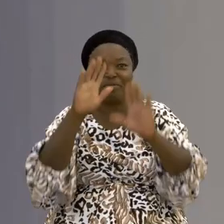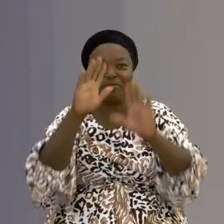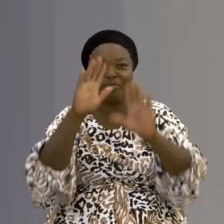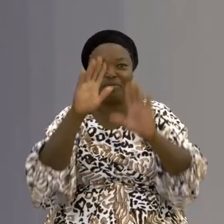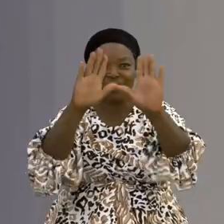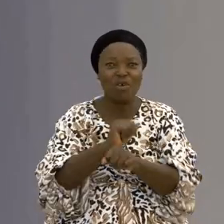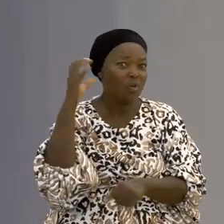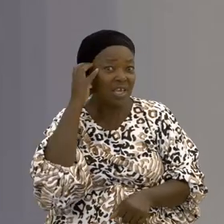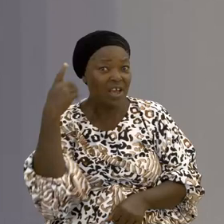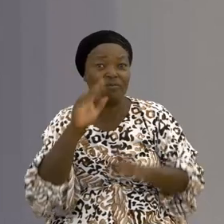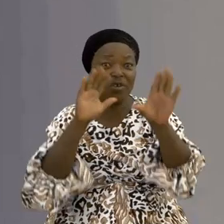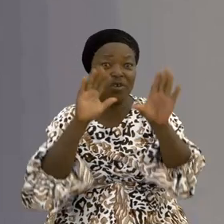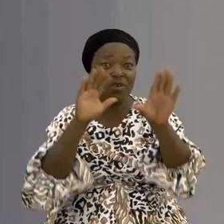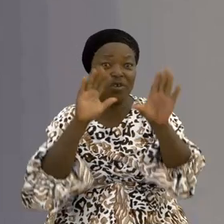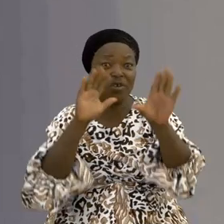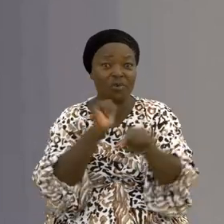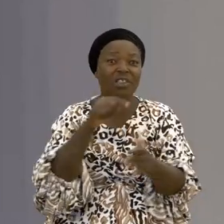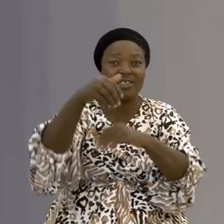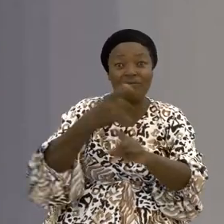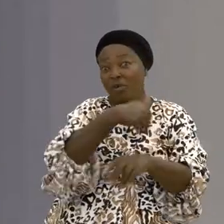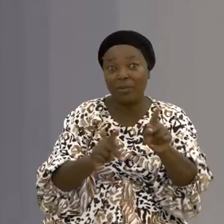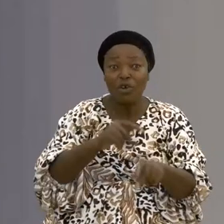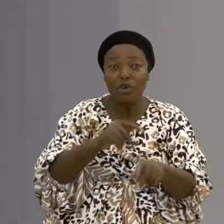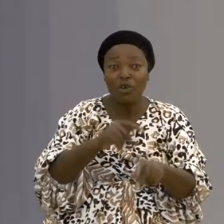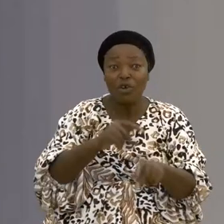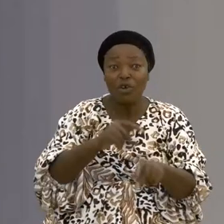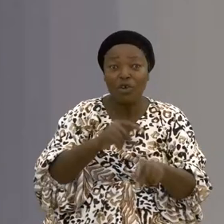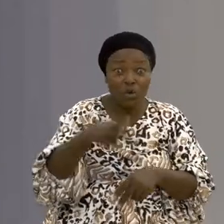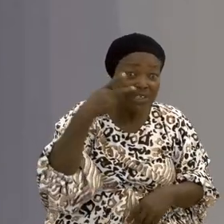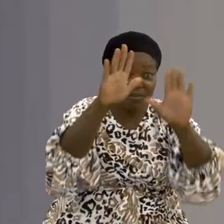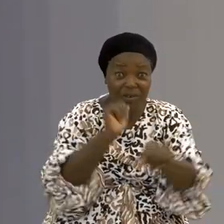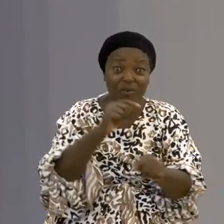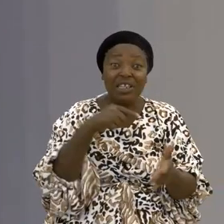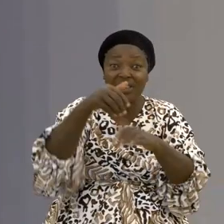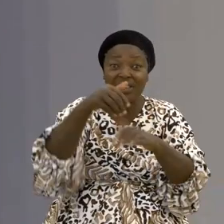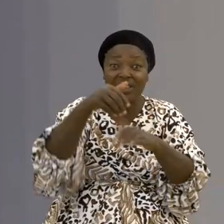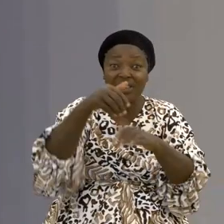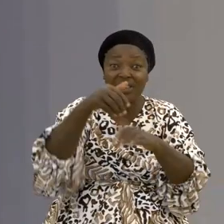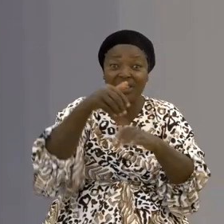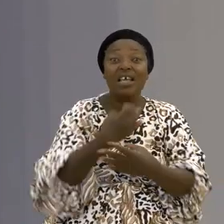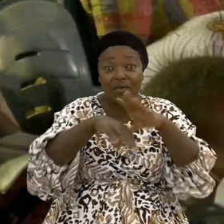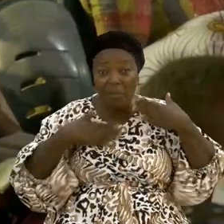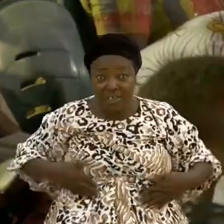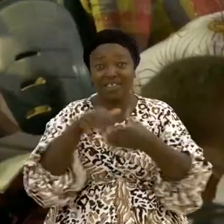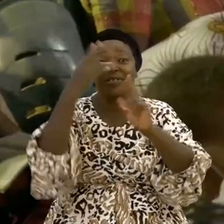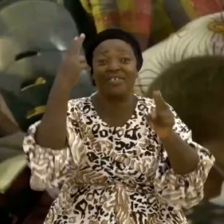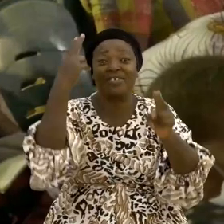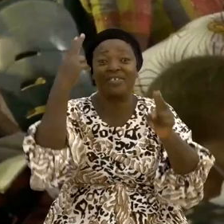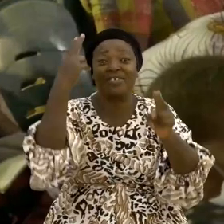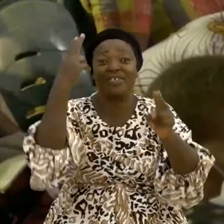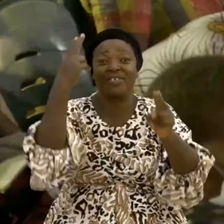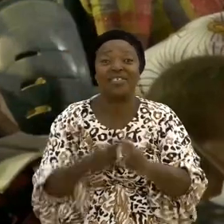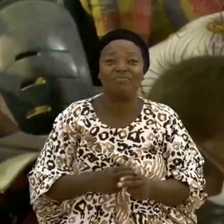You'll hear of miracles tonight from other people. You will see miracles tonight, even in your body, in Jesus'